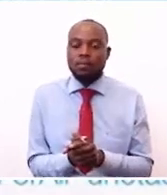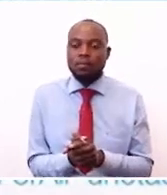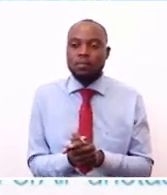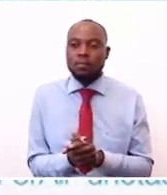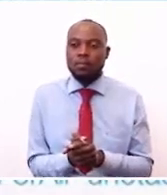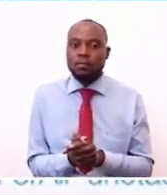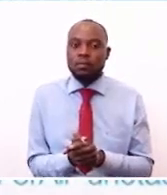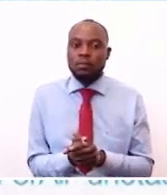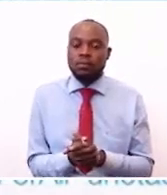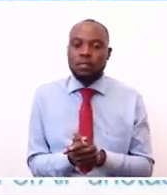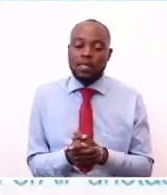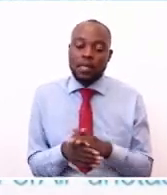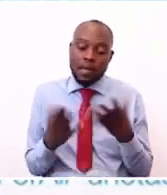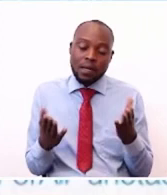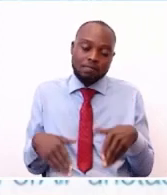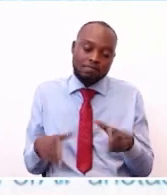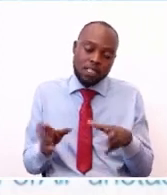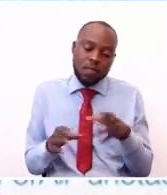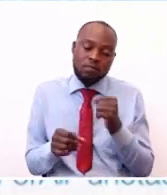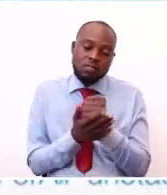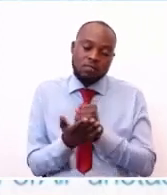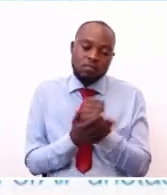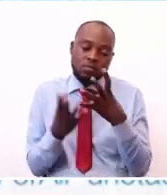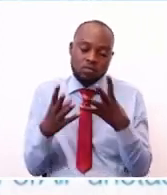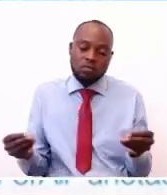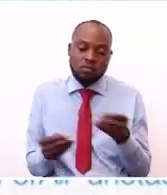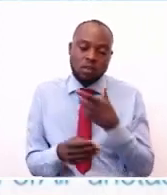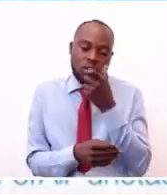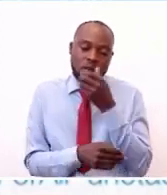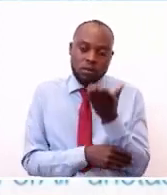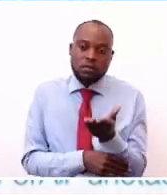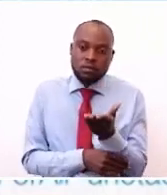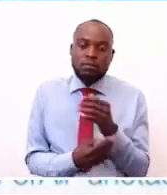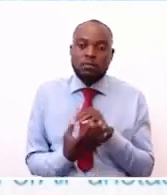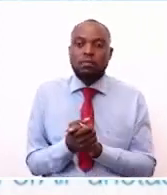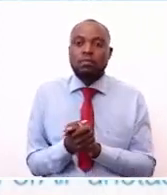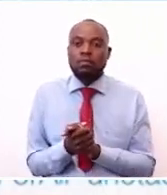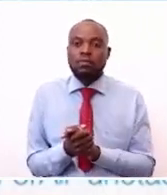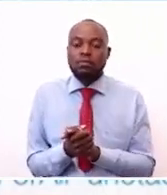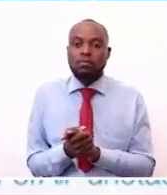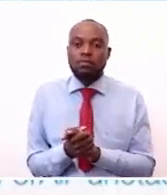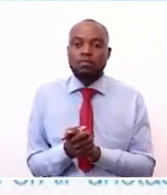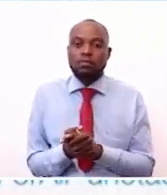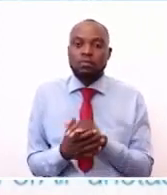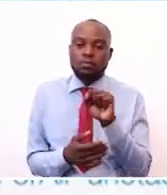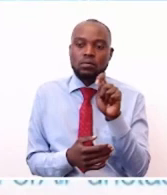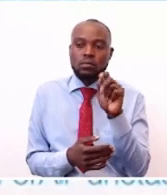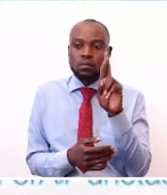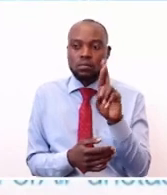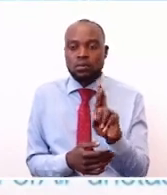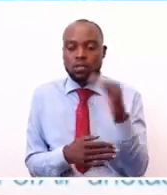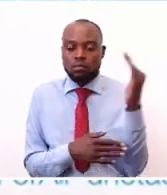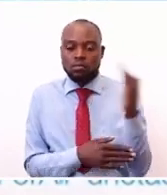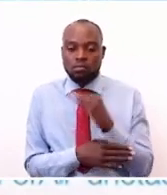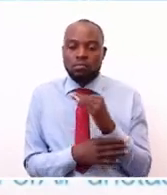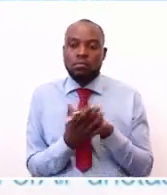an alternative to that, should we not rather be issuing another allocation of SDRs? Your comment, just